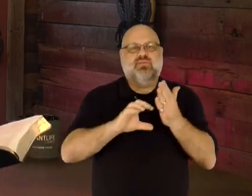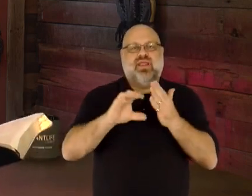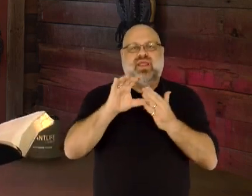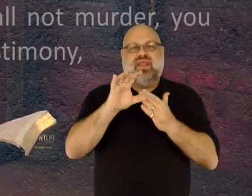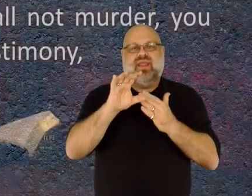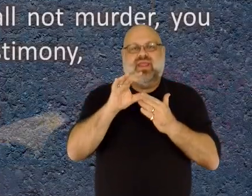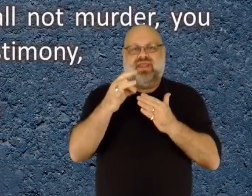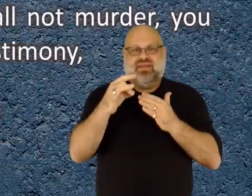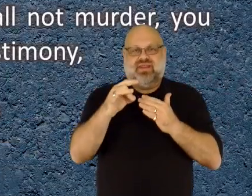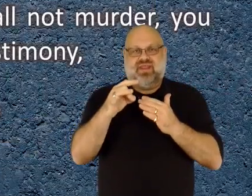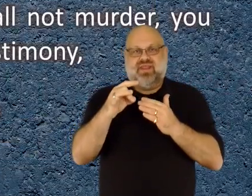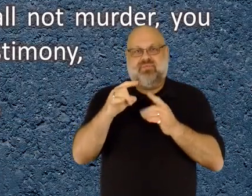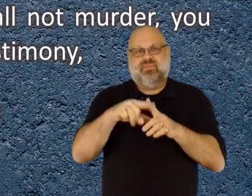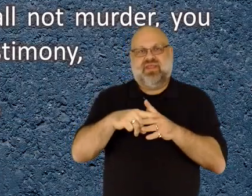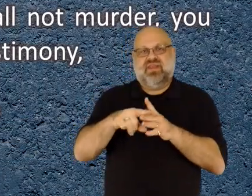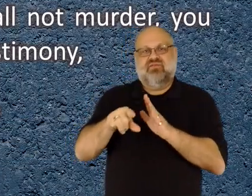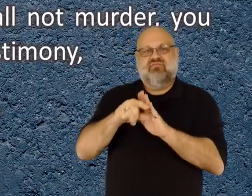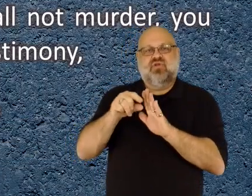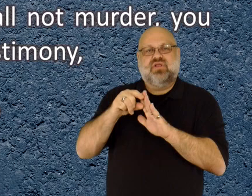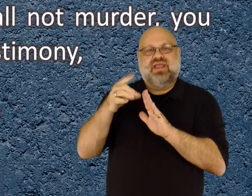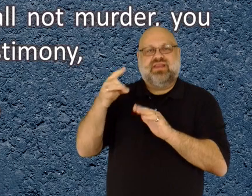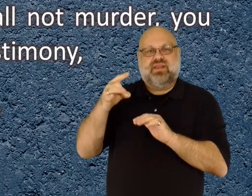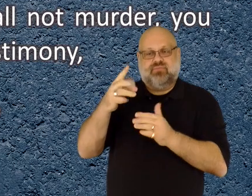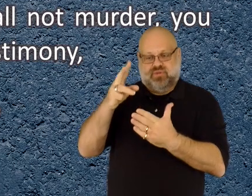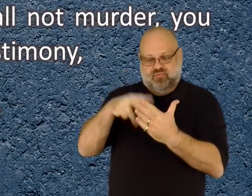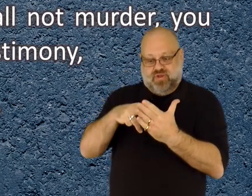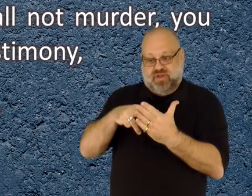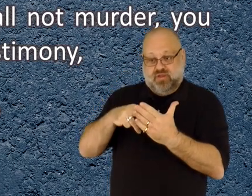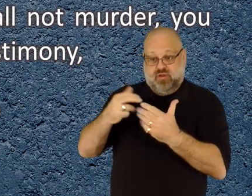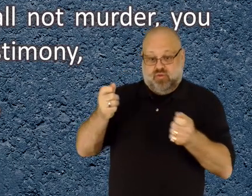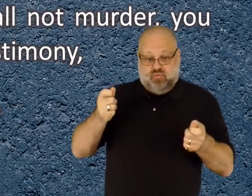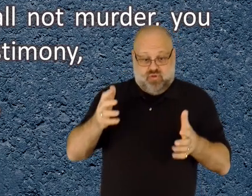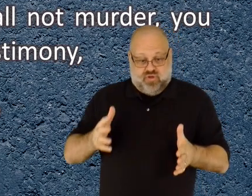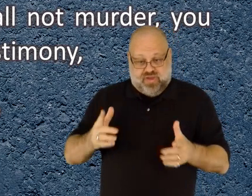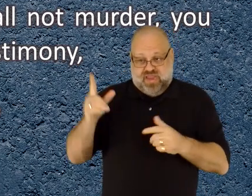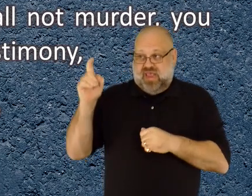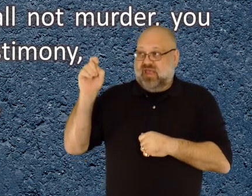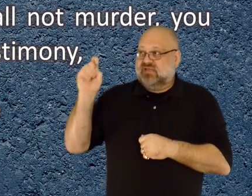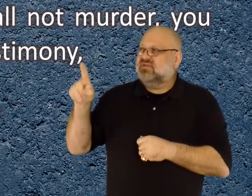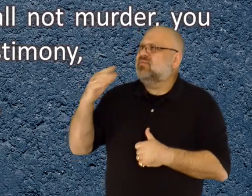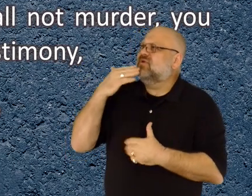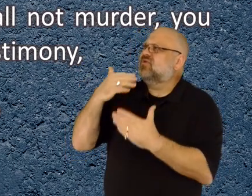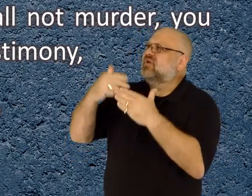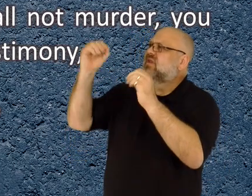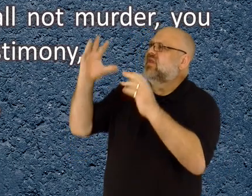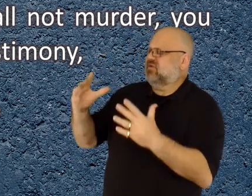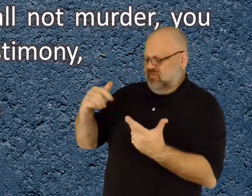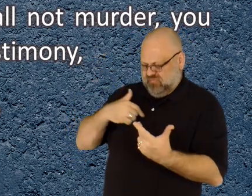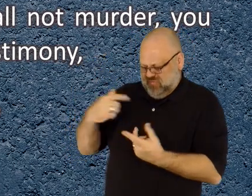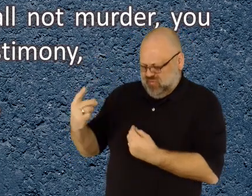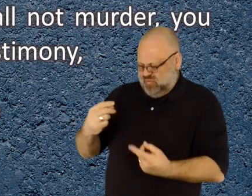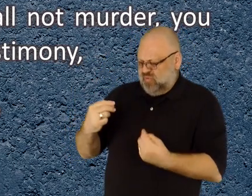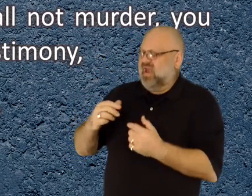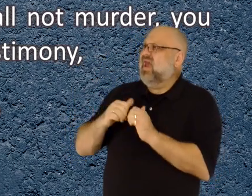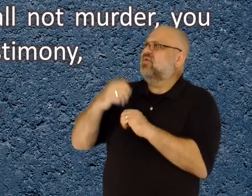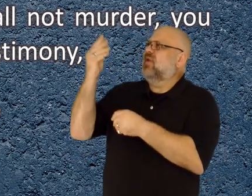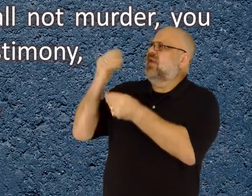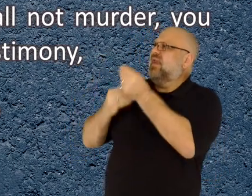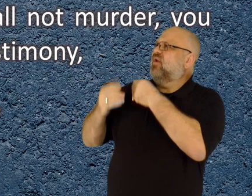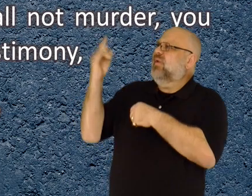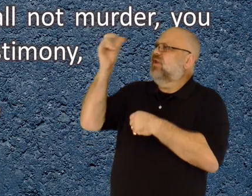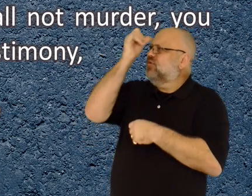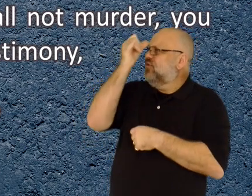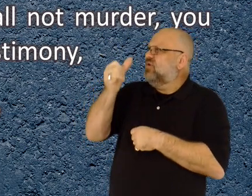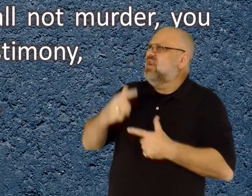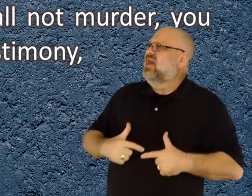18, where we read, "A certain ruler asked him, 'Good teacher, what must I do to inherit eternal life?' 'Why do